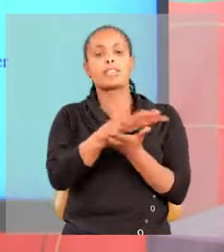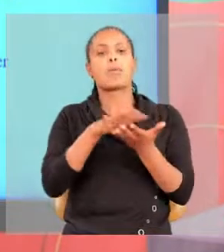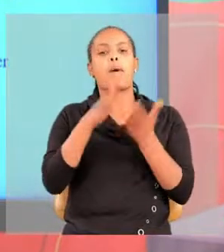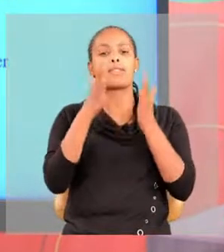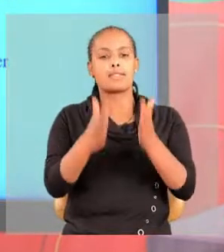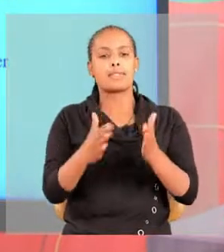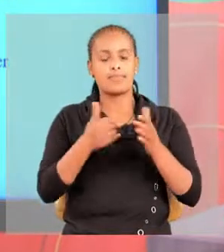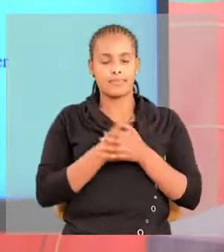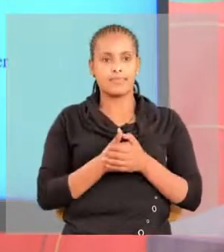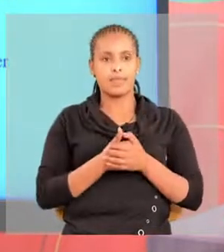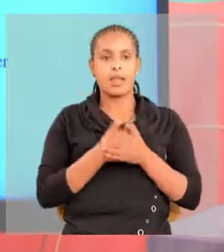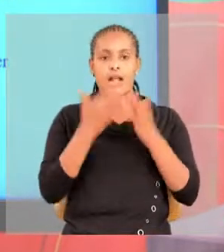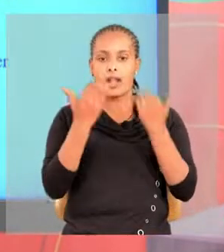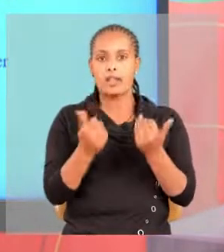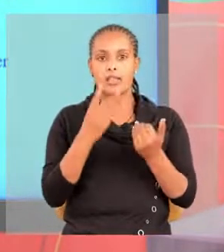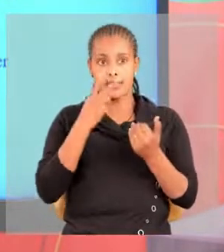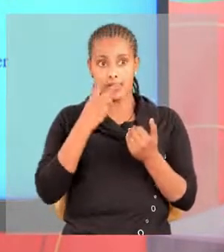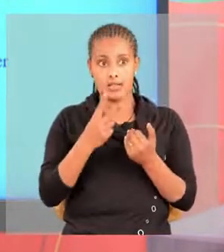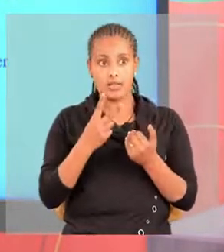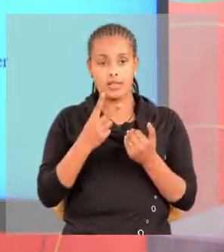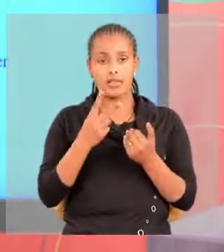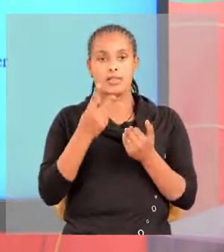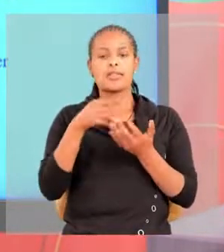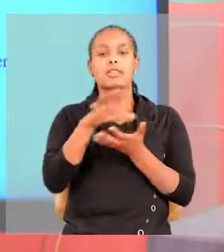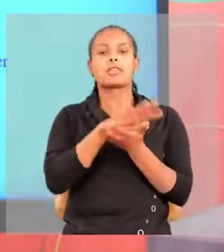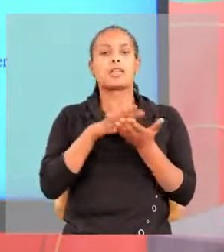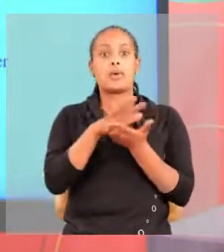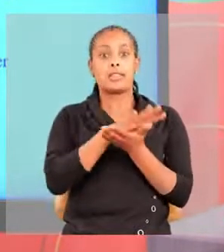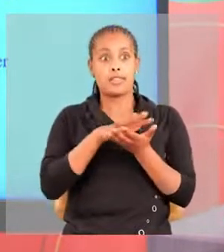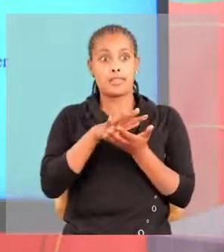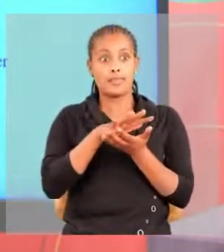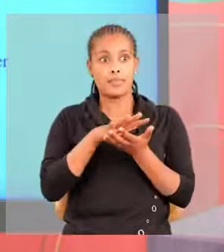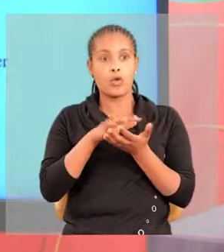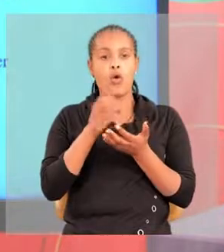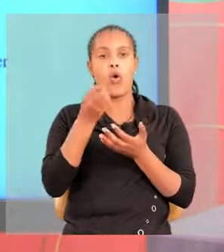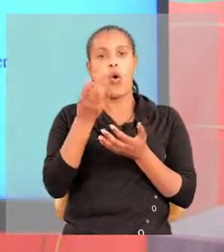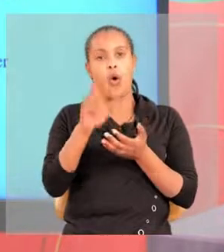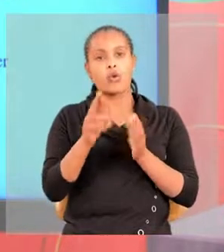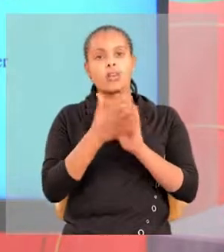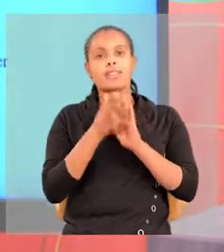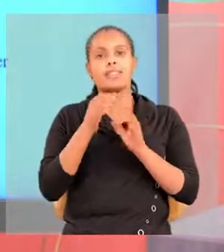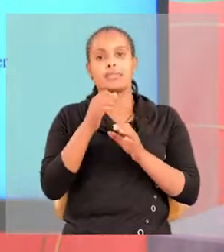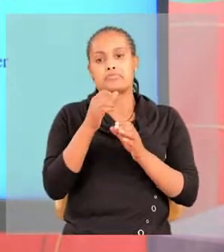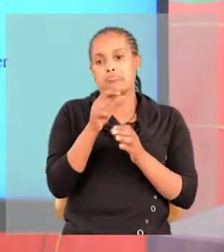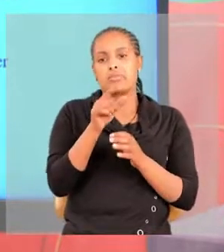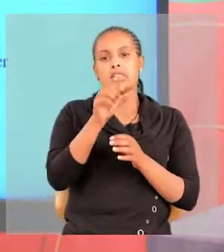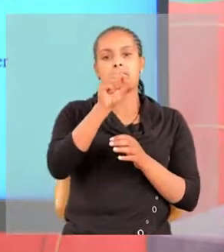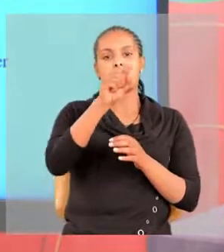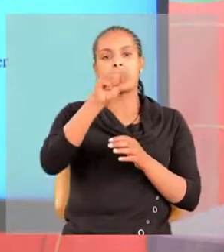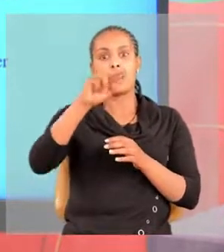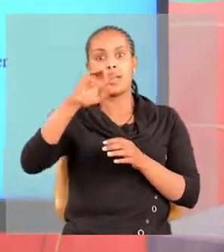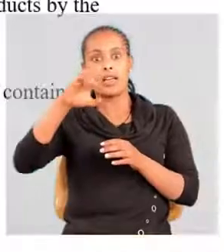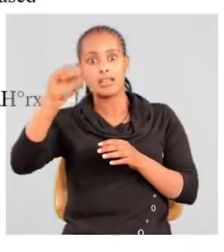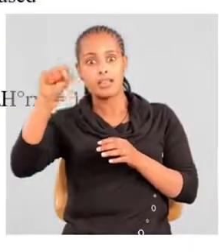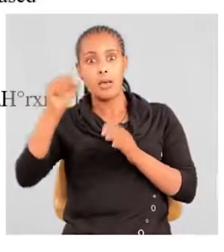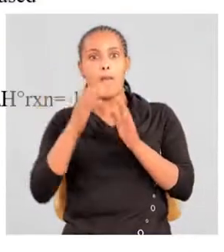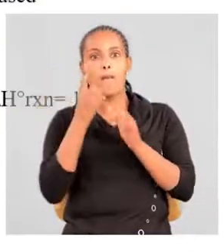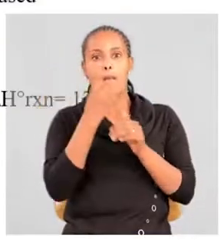disturbance. Let us see the disturbances or the stresses one by